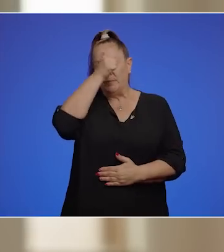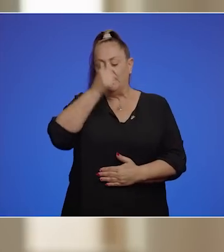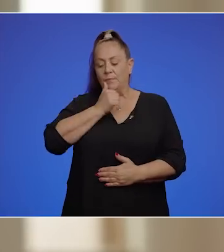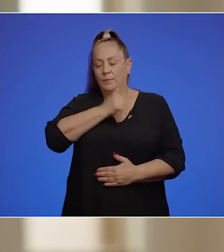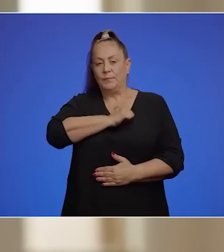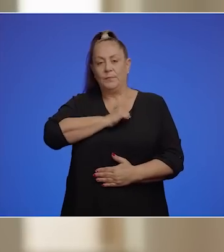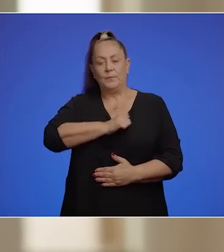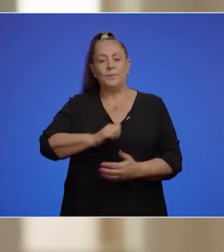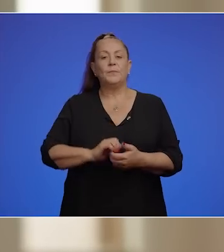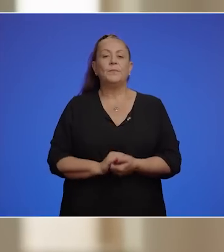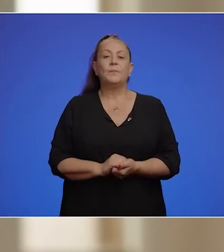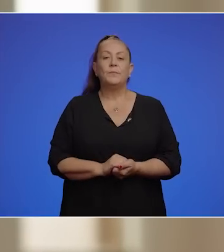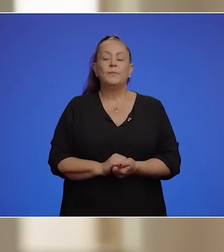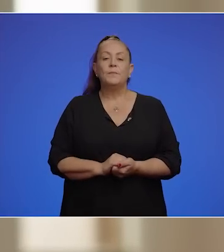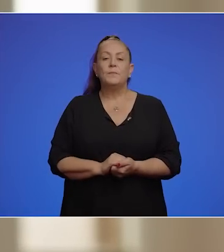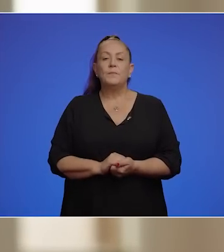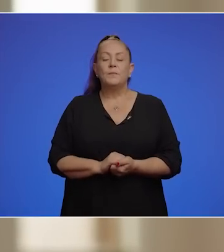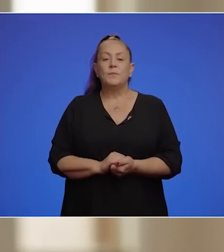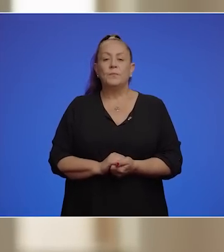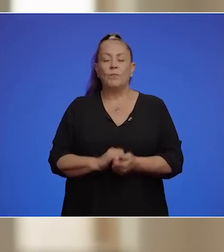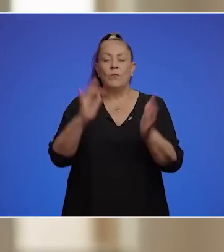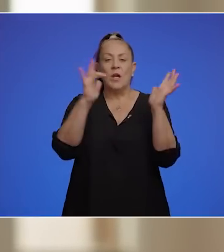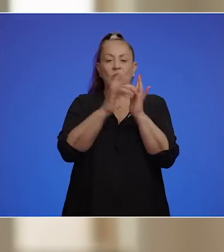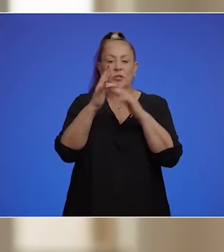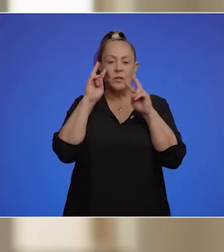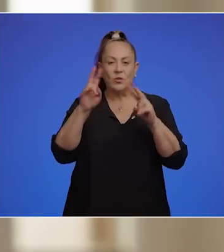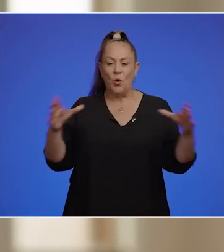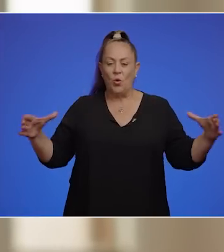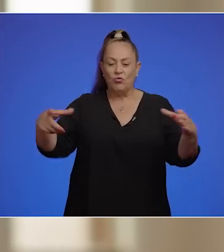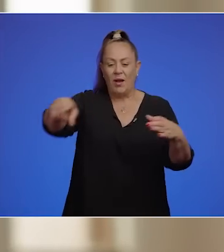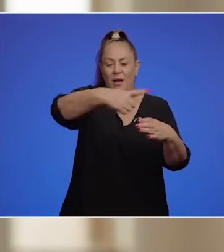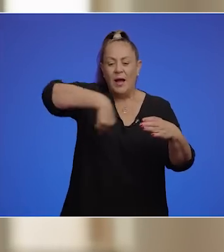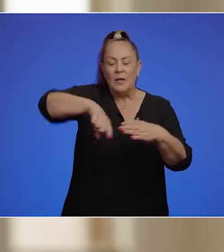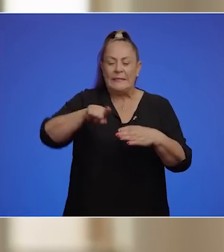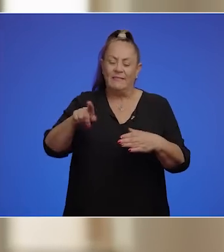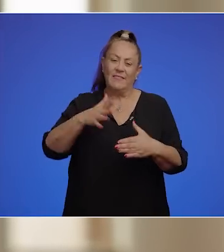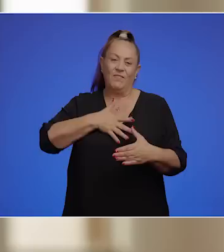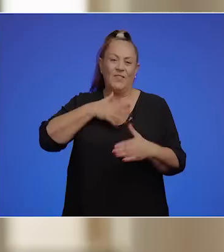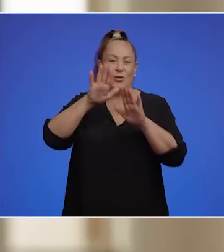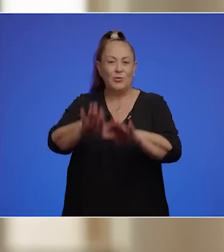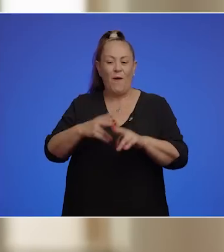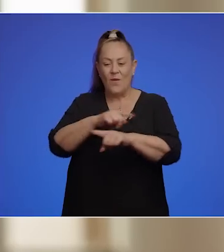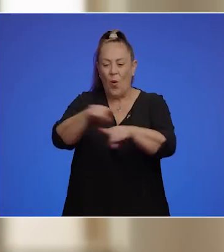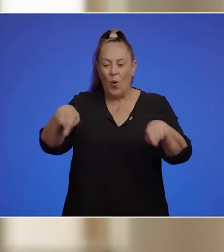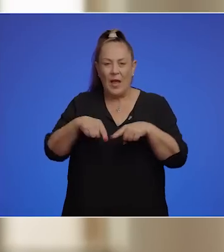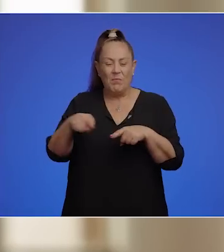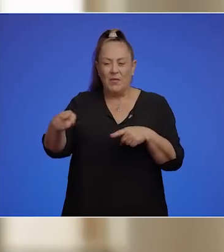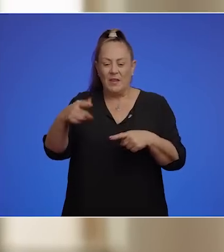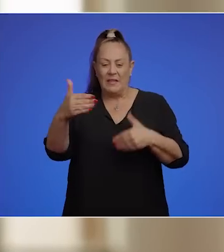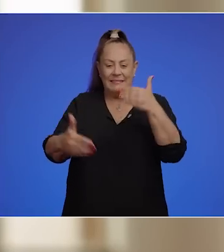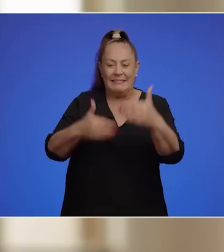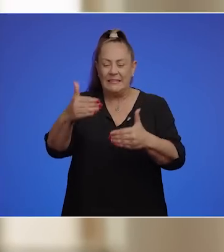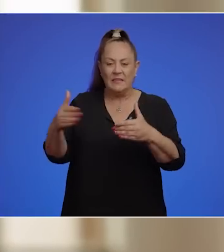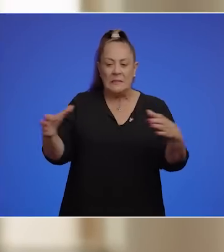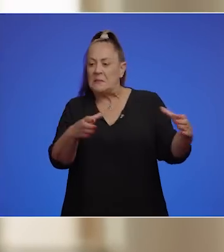Lord. When Jesus saw the crowds, he felt sorry for them because they were harassed and dejected, like